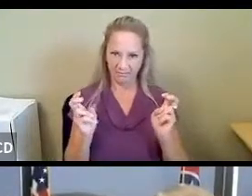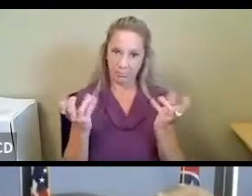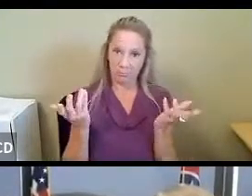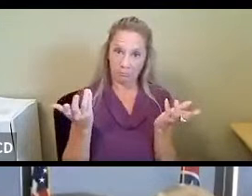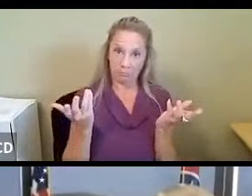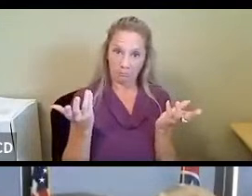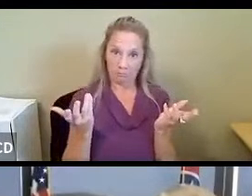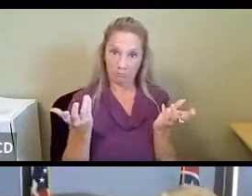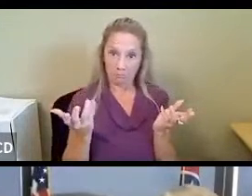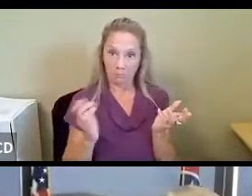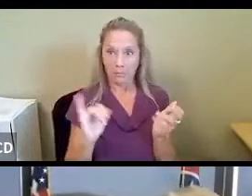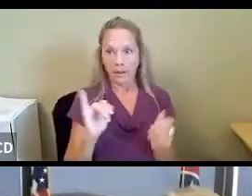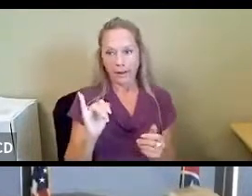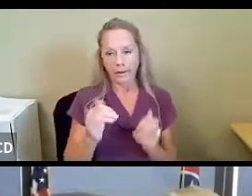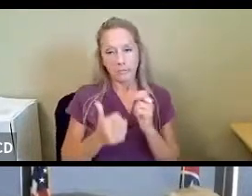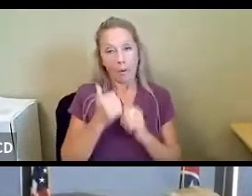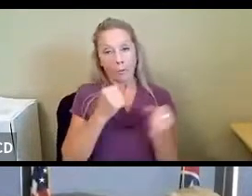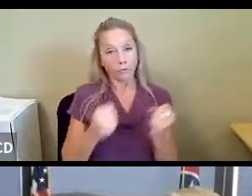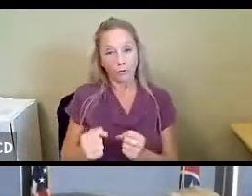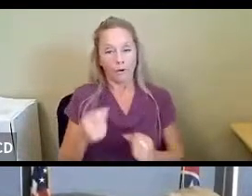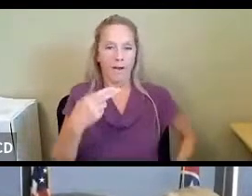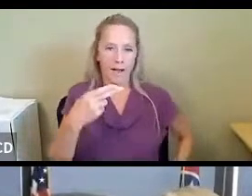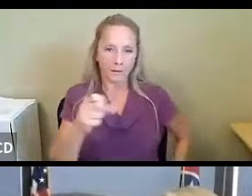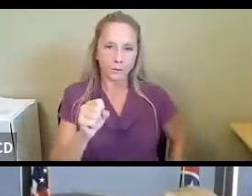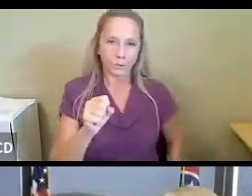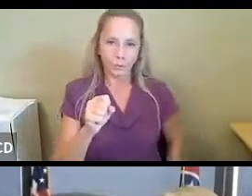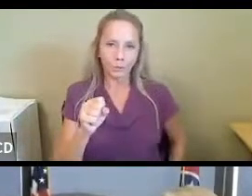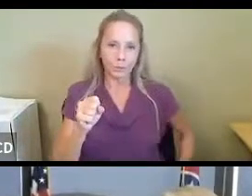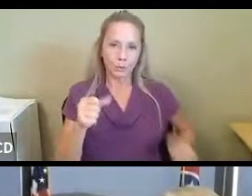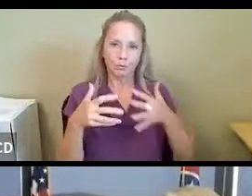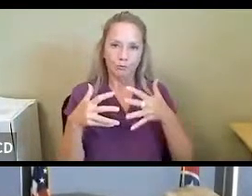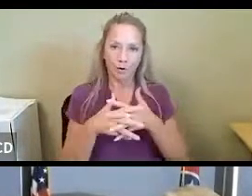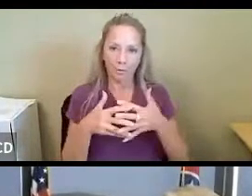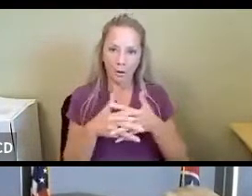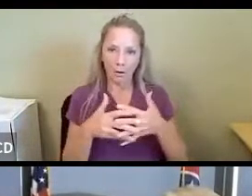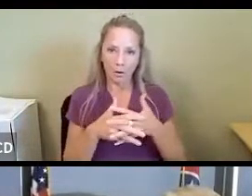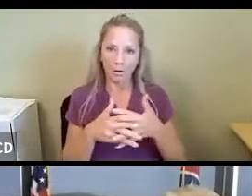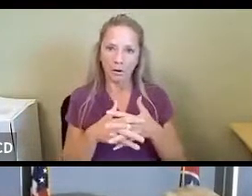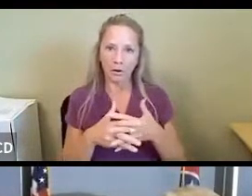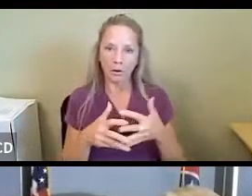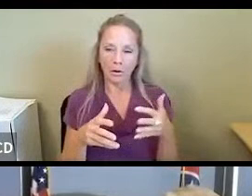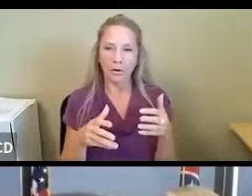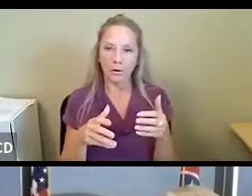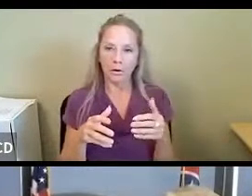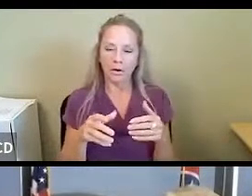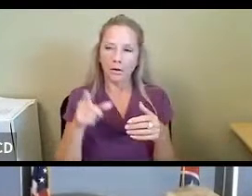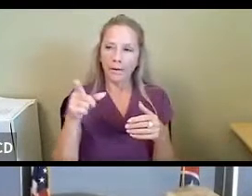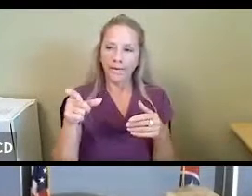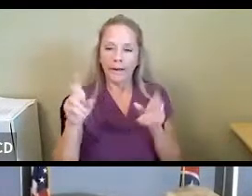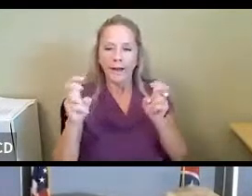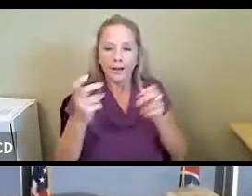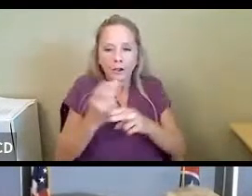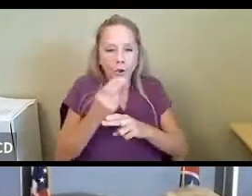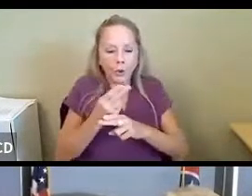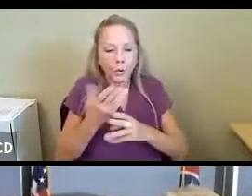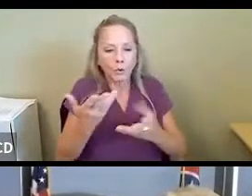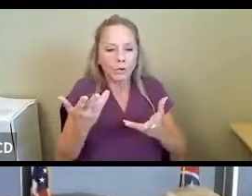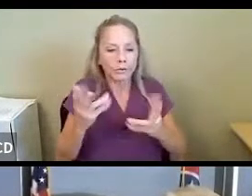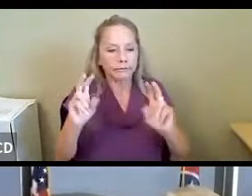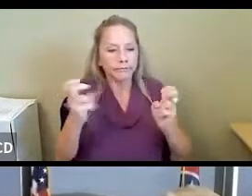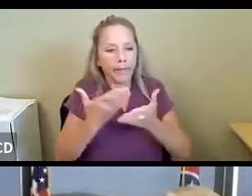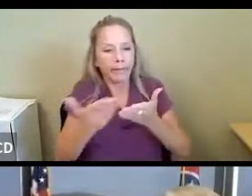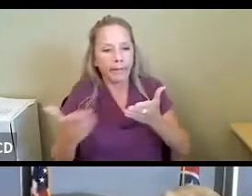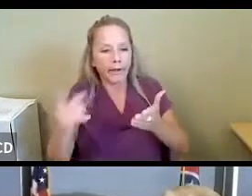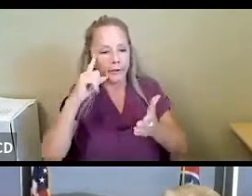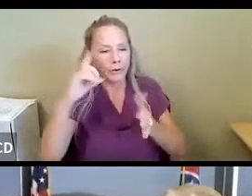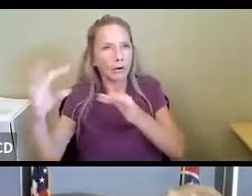mostly speaking of high school football, but she said that's been something that's worked. So I haven't had time to look and see how they're doing that and what that looks like.